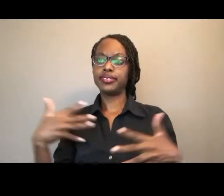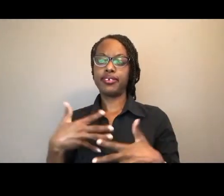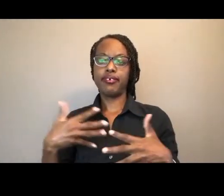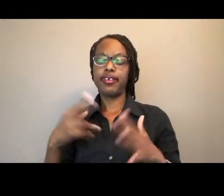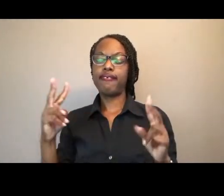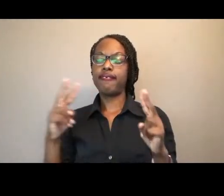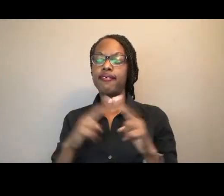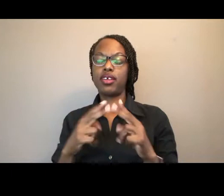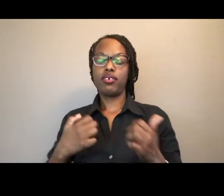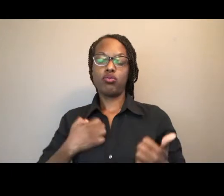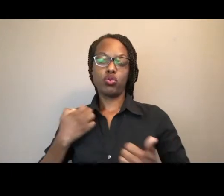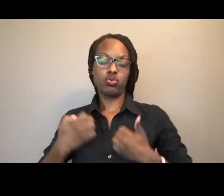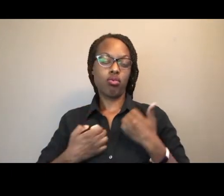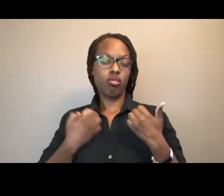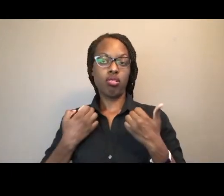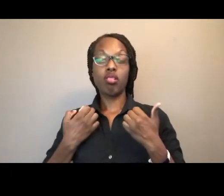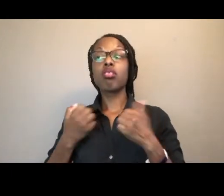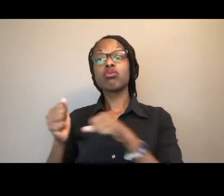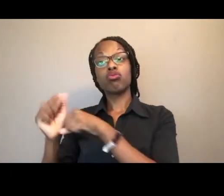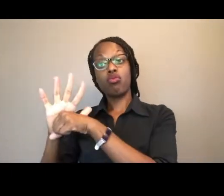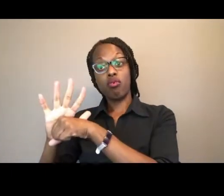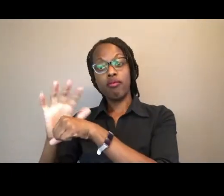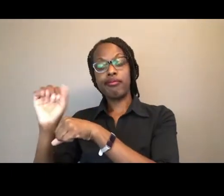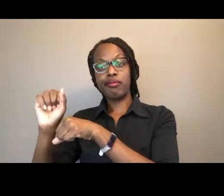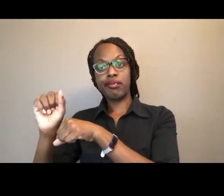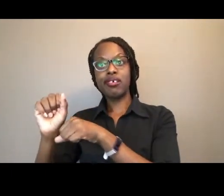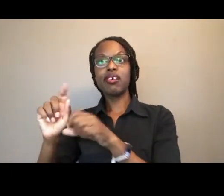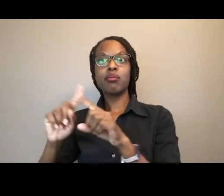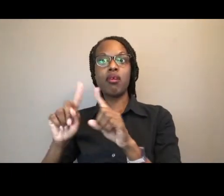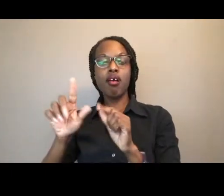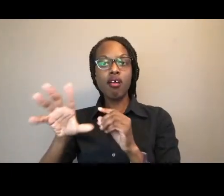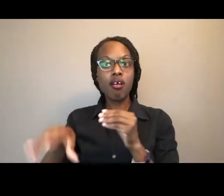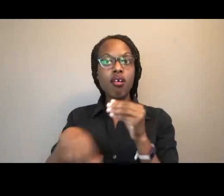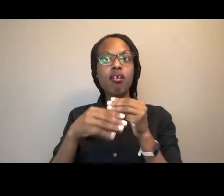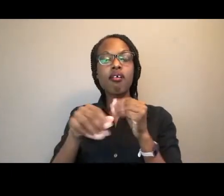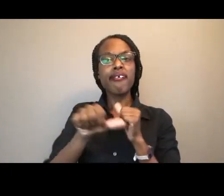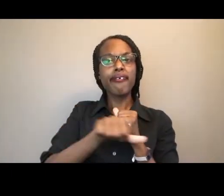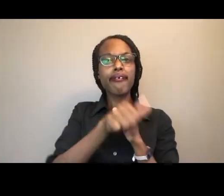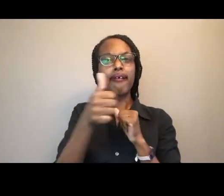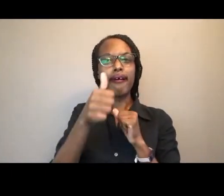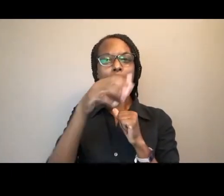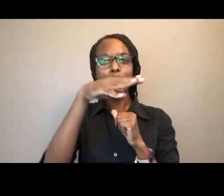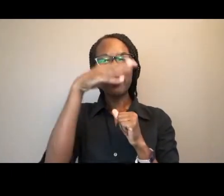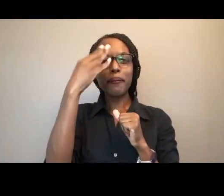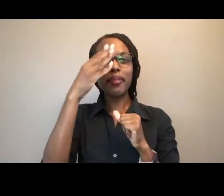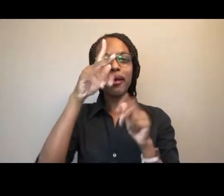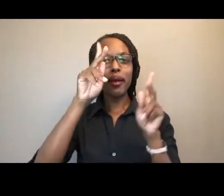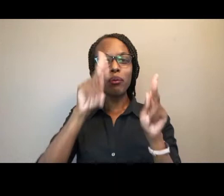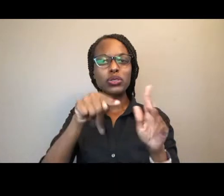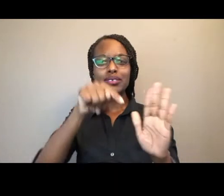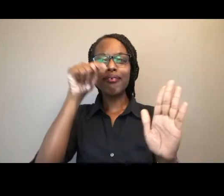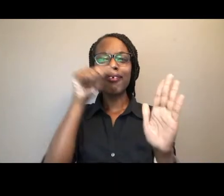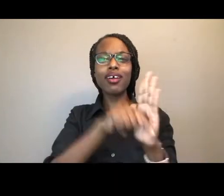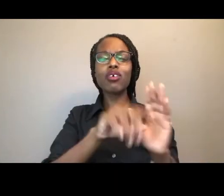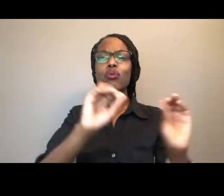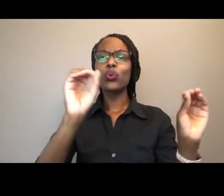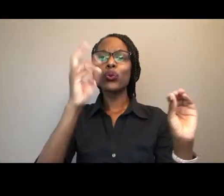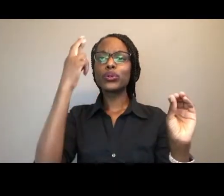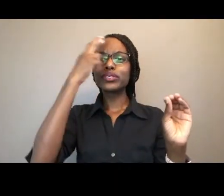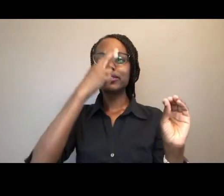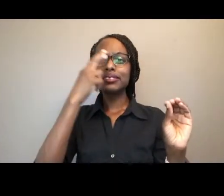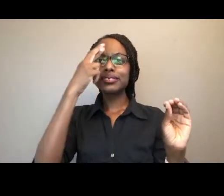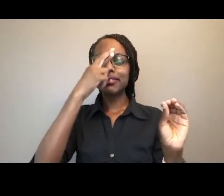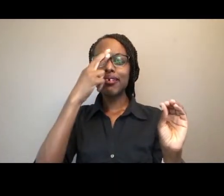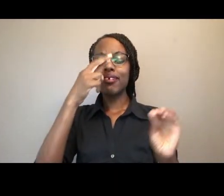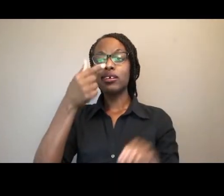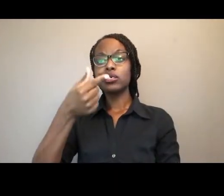with the coronavirus, I am saddened to hear about another senseless killing of a Black person by the police. The death of George Floyd hit everyone like a ton of